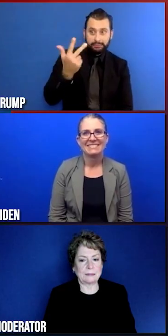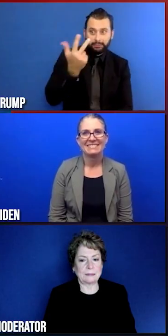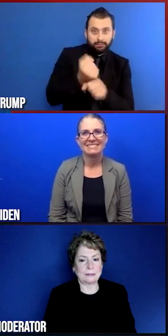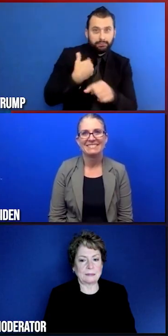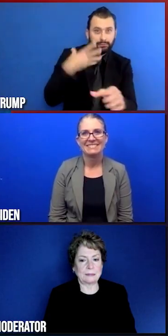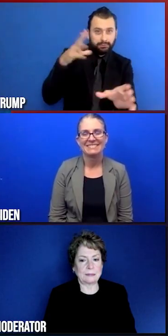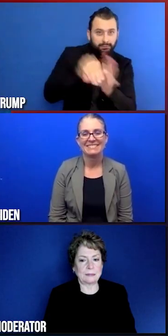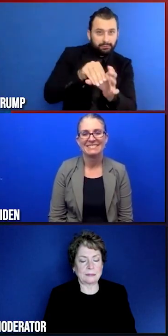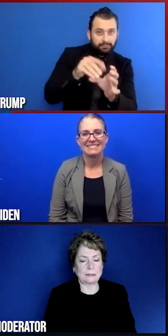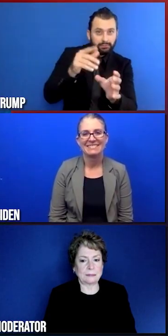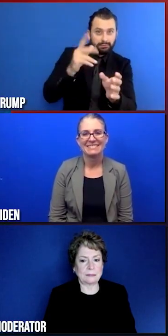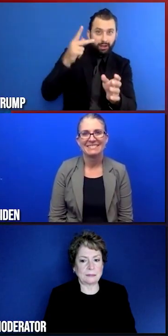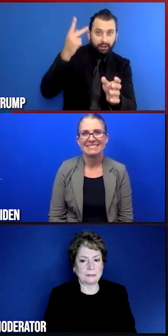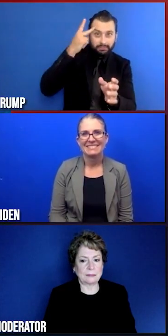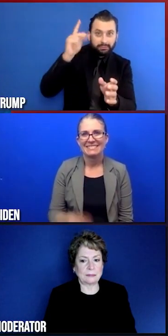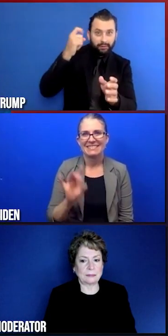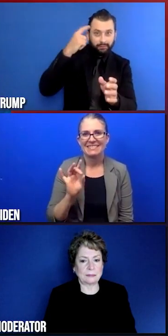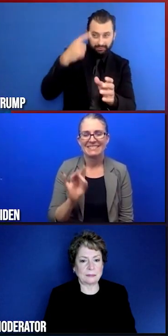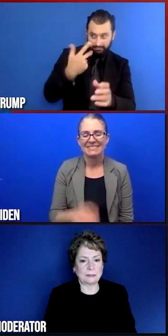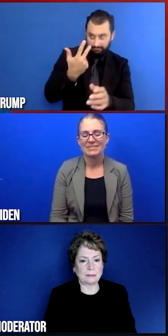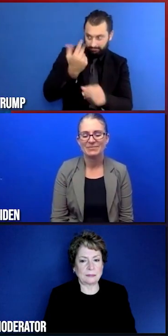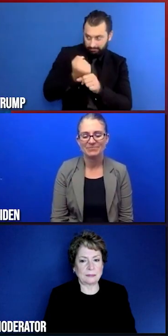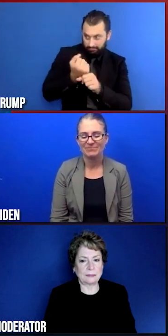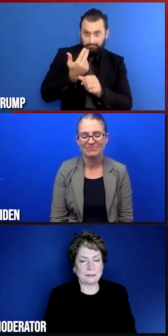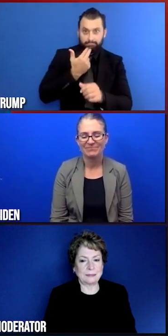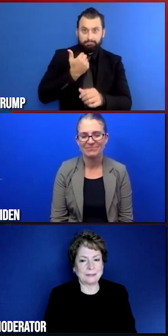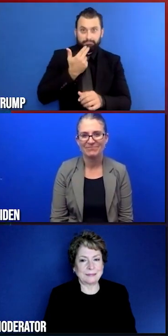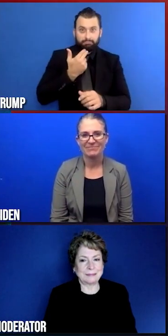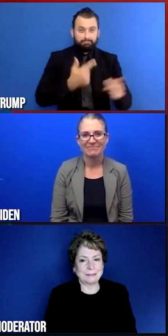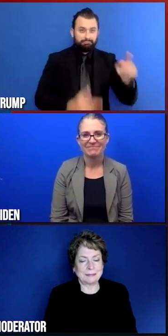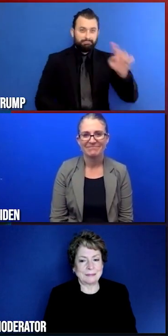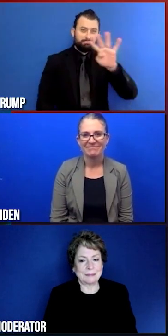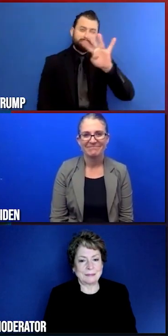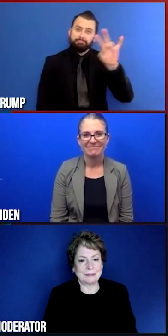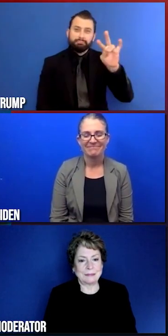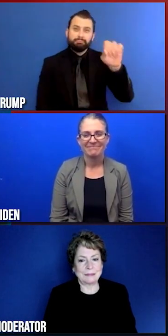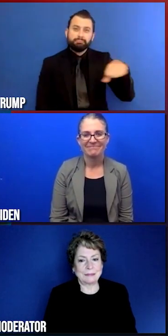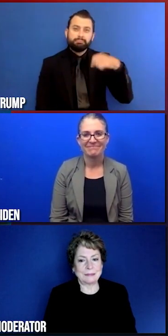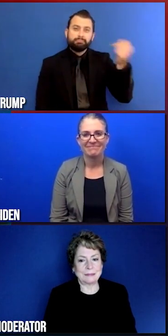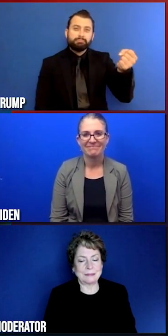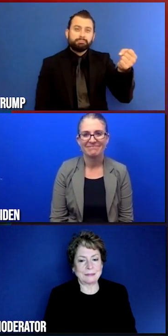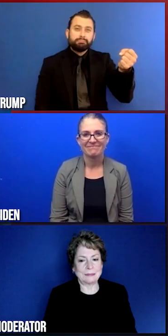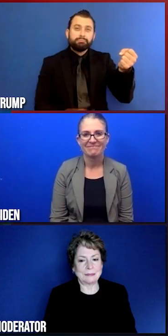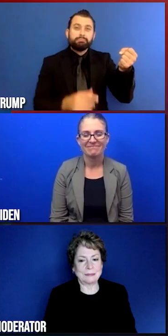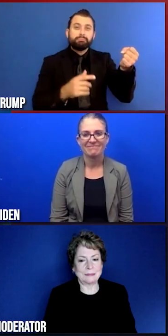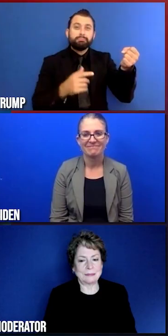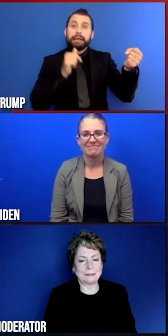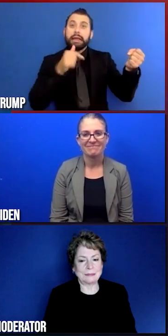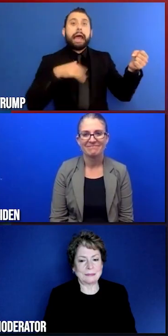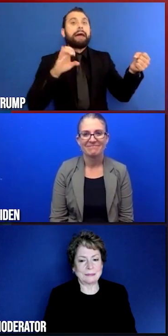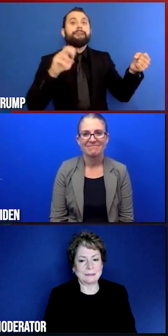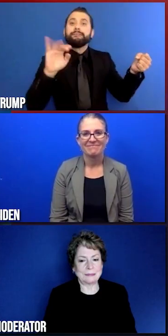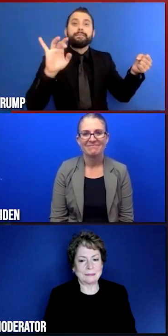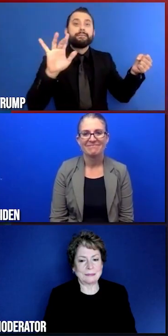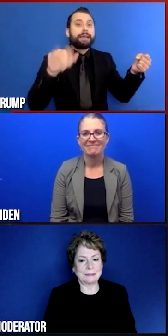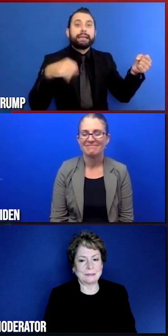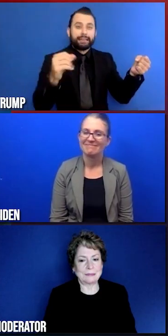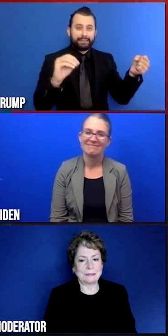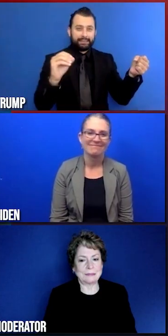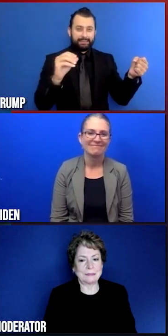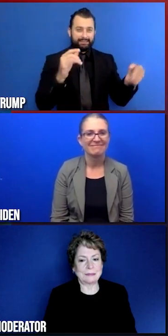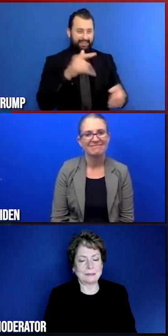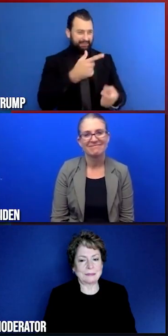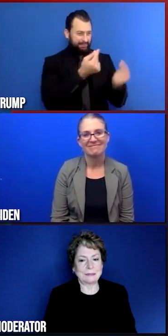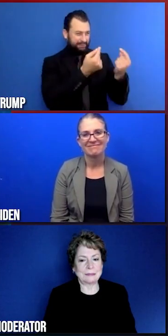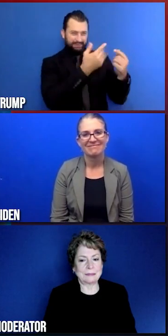ago. He didn't do anything. He didn't do it. He wants socialized medicine, and it's not that he wants it. His vice president,